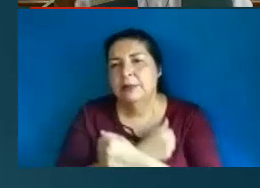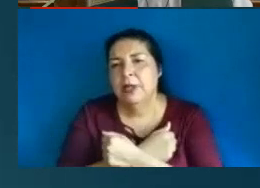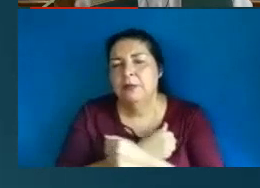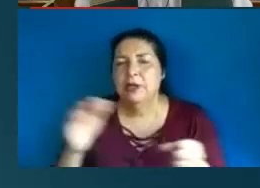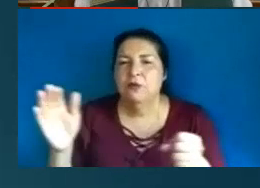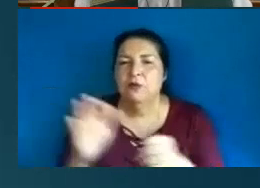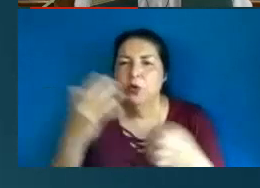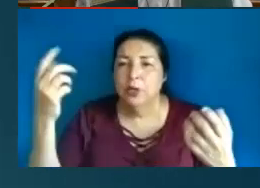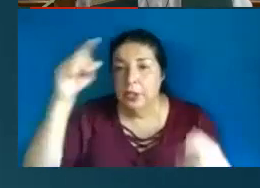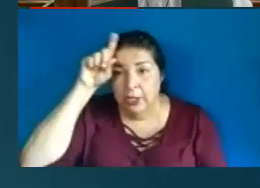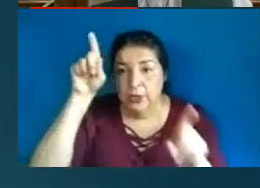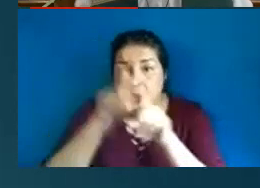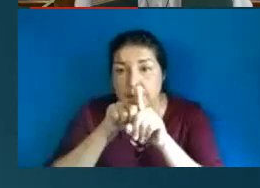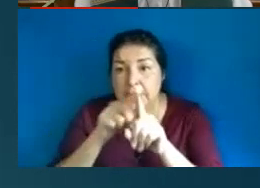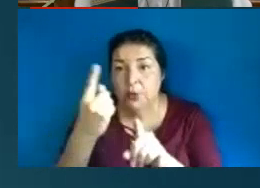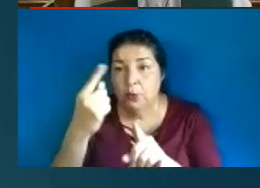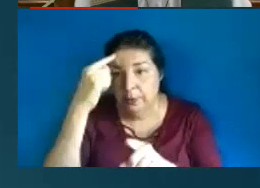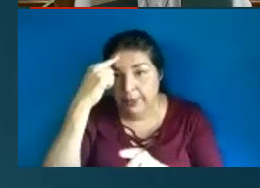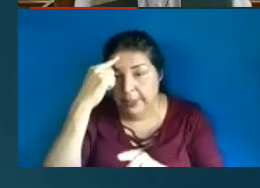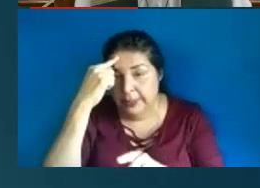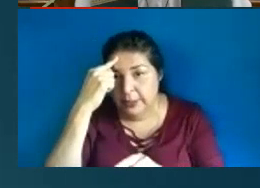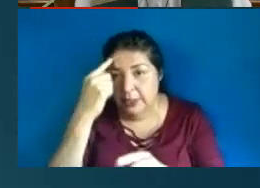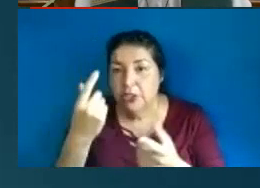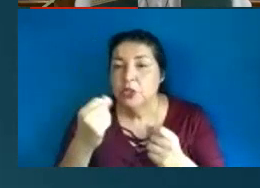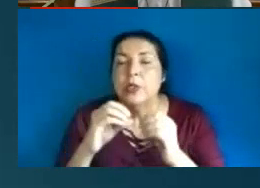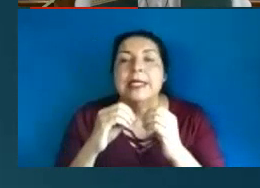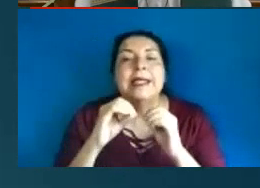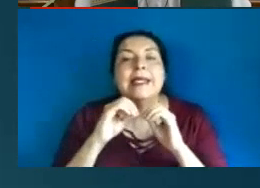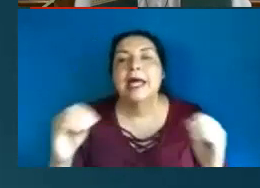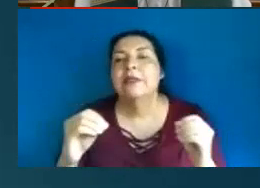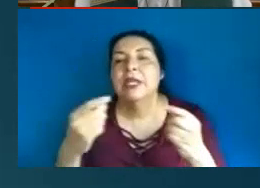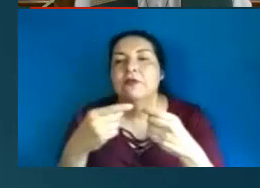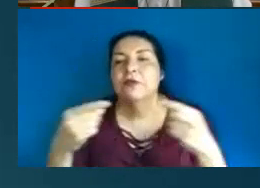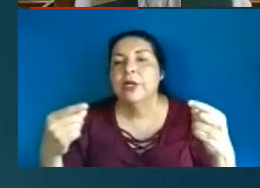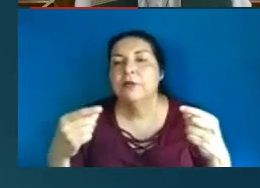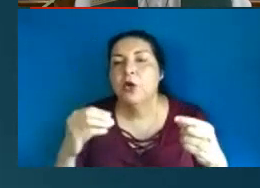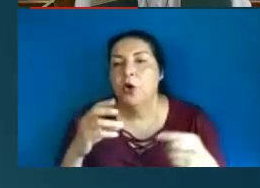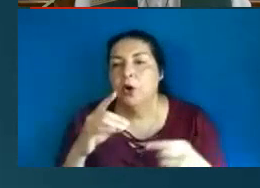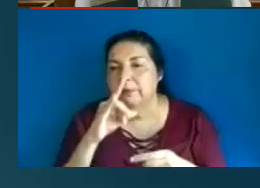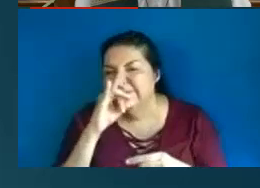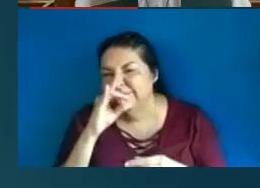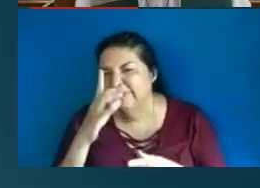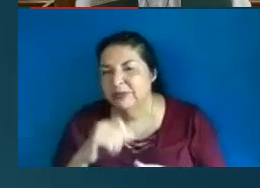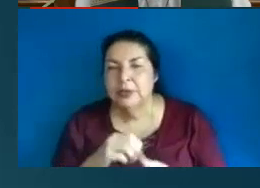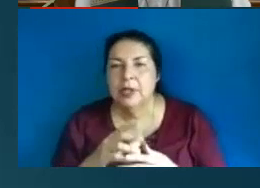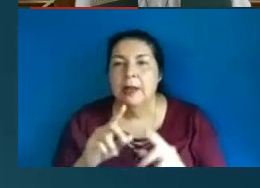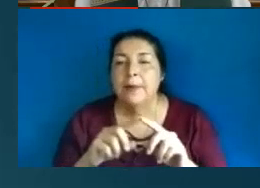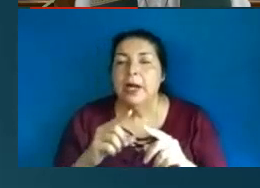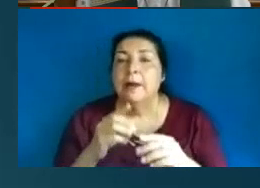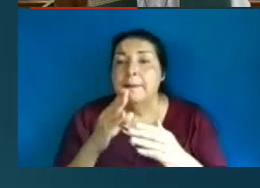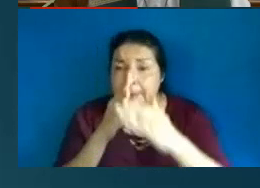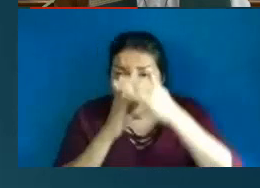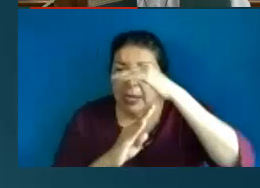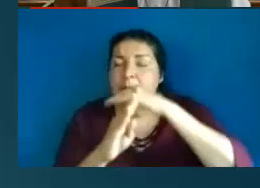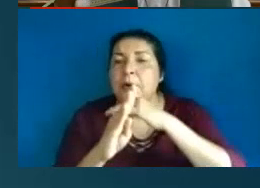and of one mind. Do nothing from rivalry or conceit, but in humility count others more